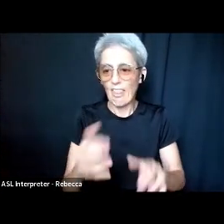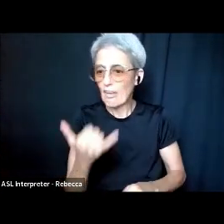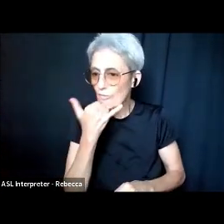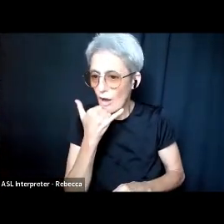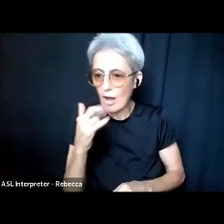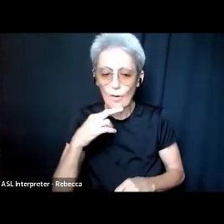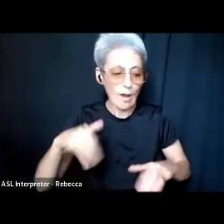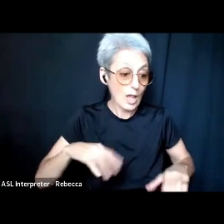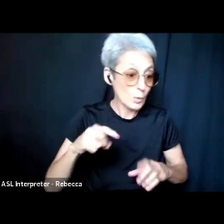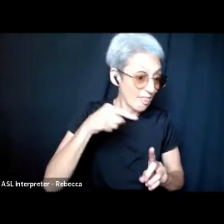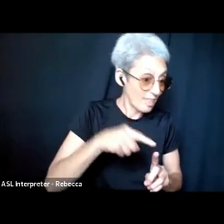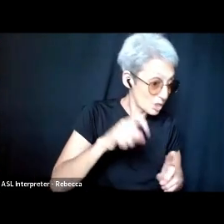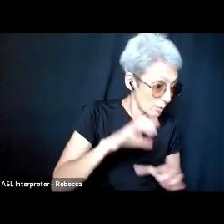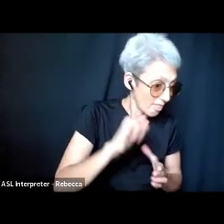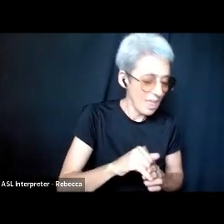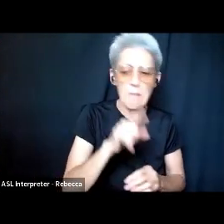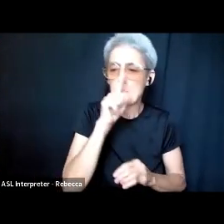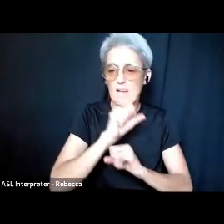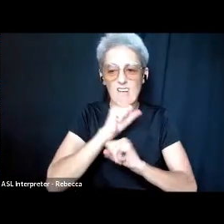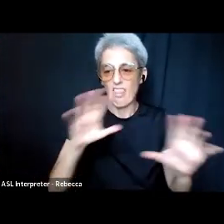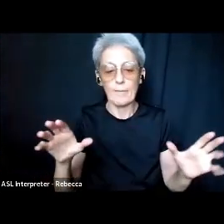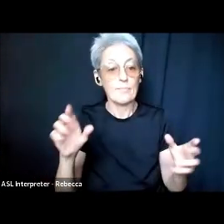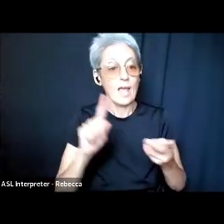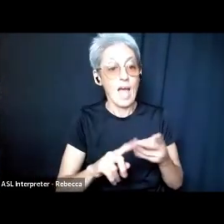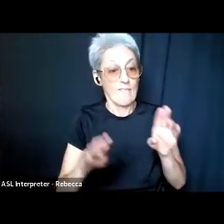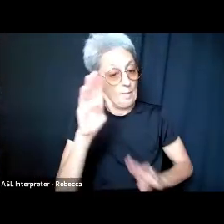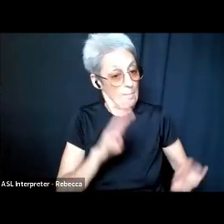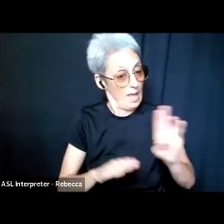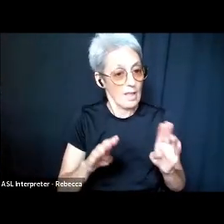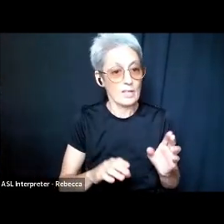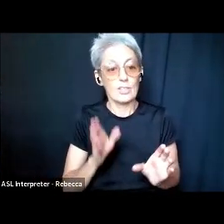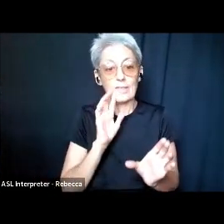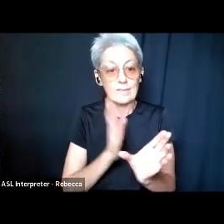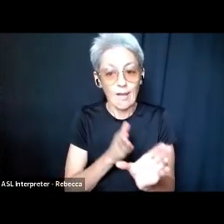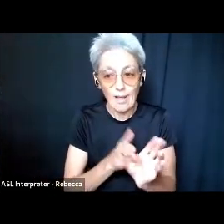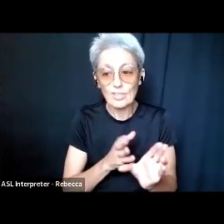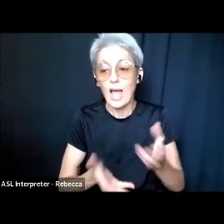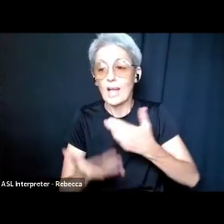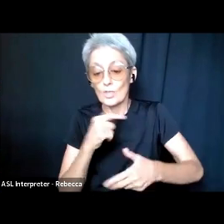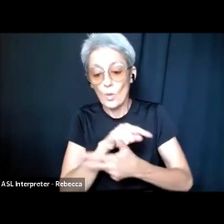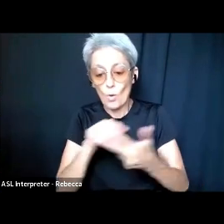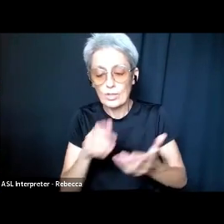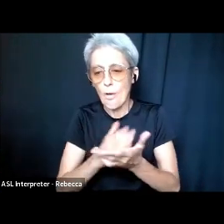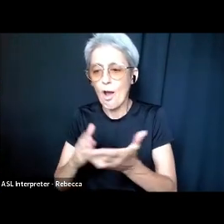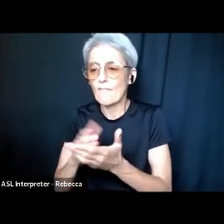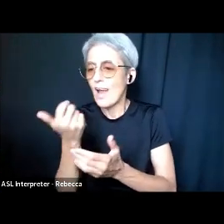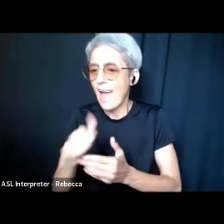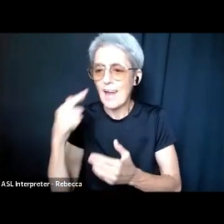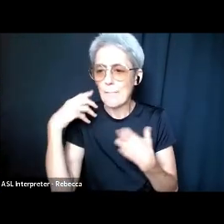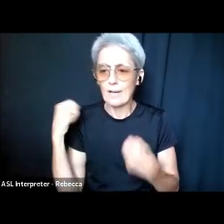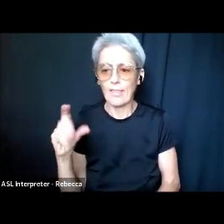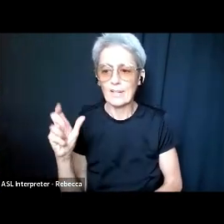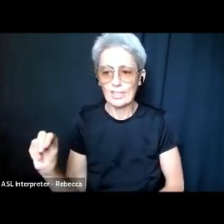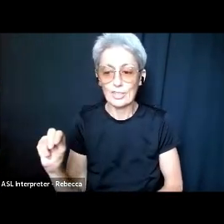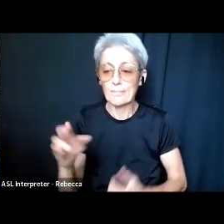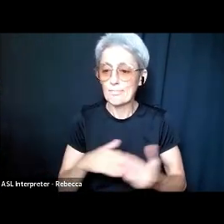a biological, a psychological, and a social component to all mental health conditions, whether you're a child, an adolescent, or an